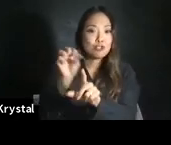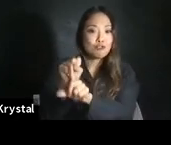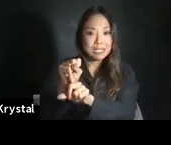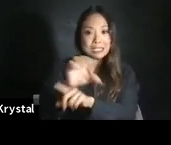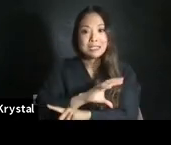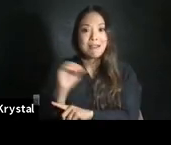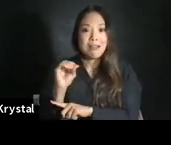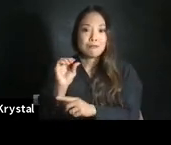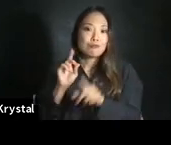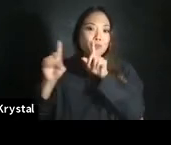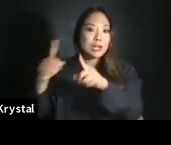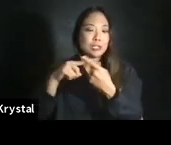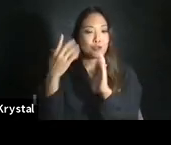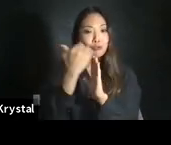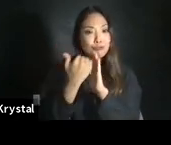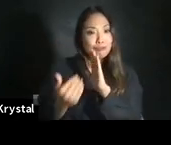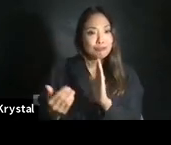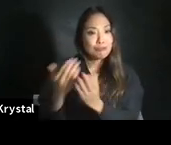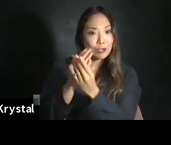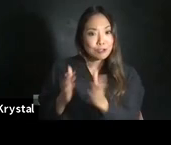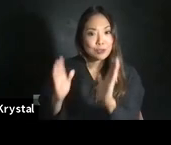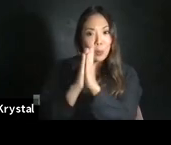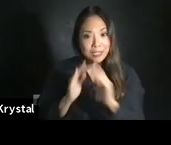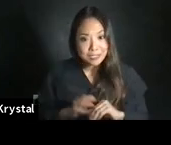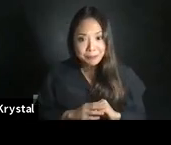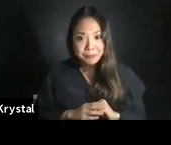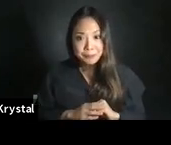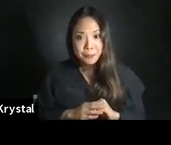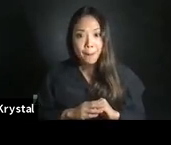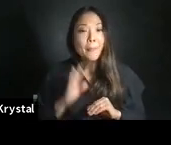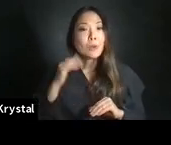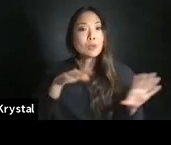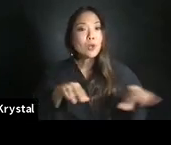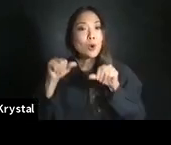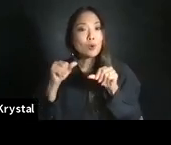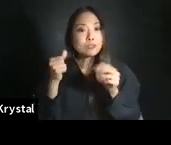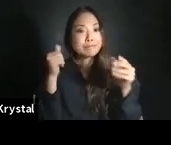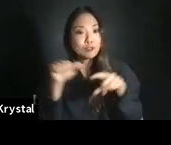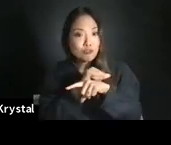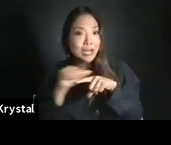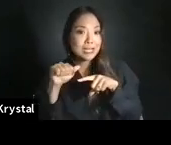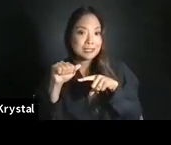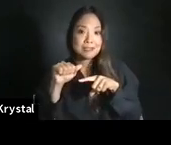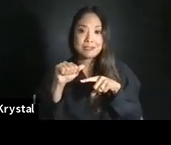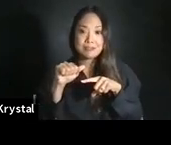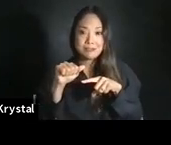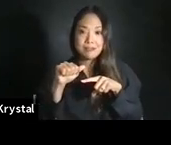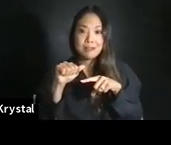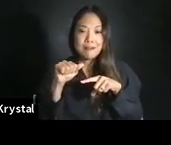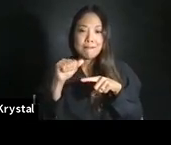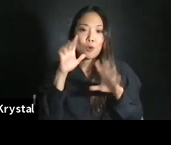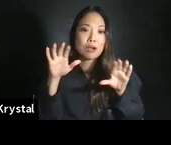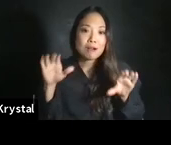hold upcoming trainings on the code of conduct and from the office of equity on addressing bias bias-based incidents